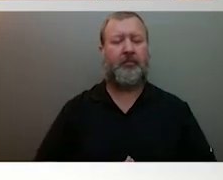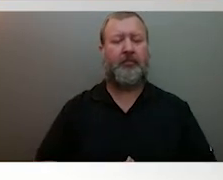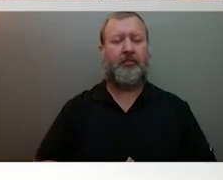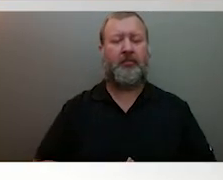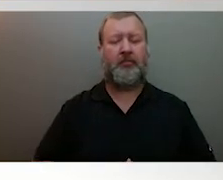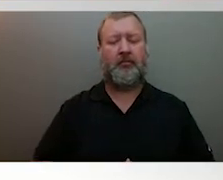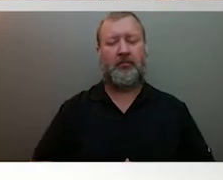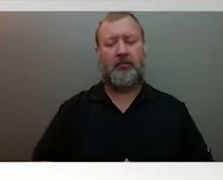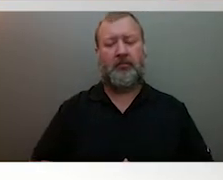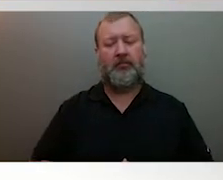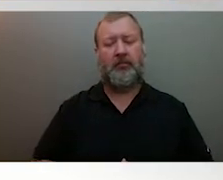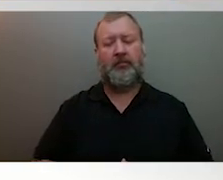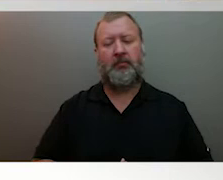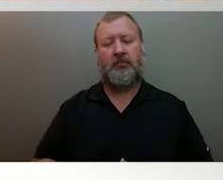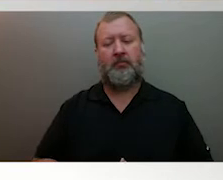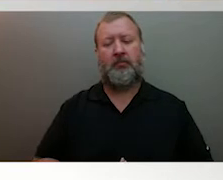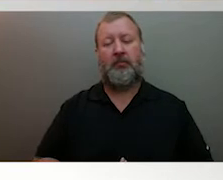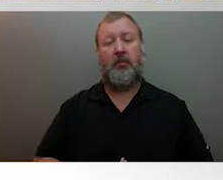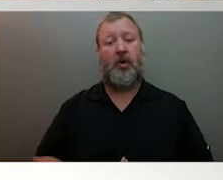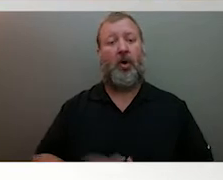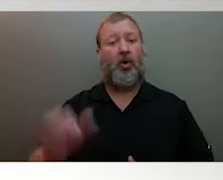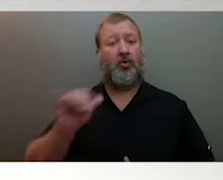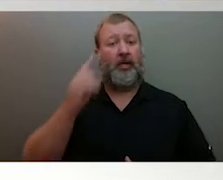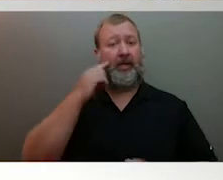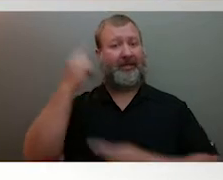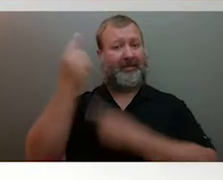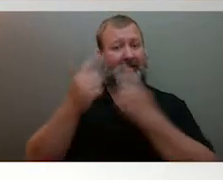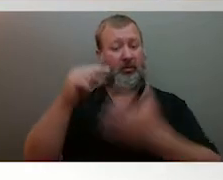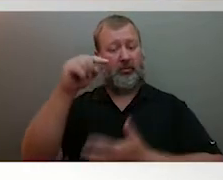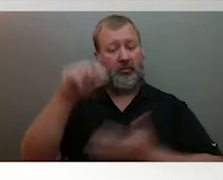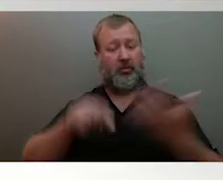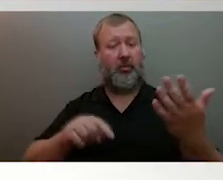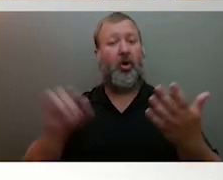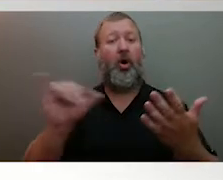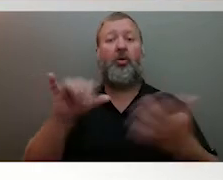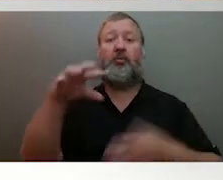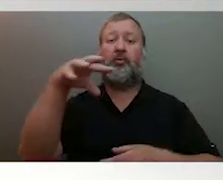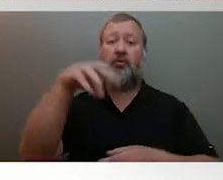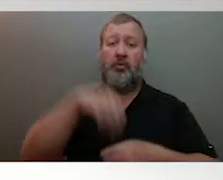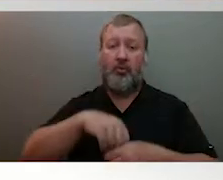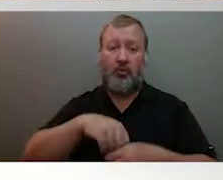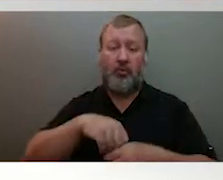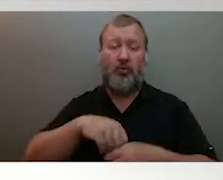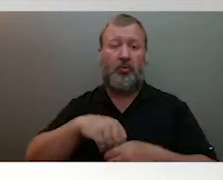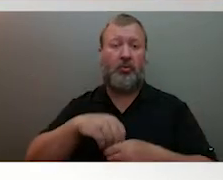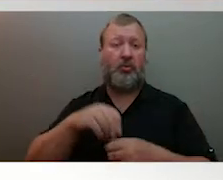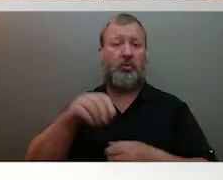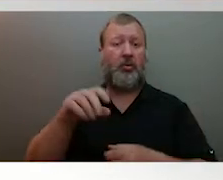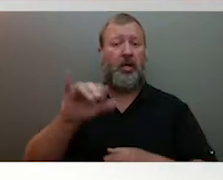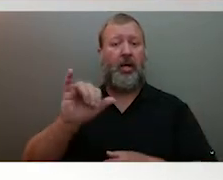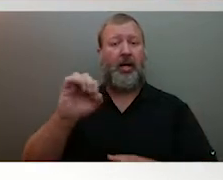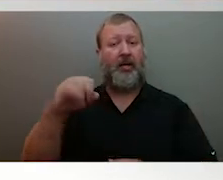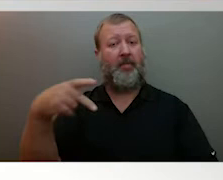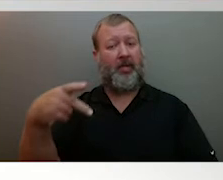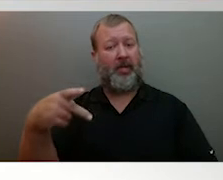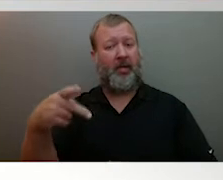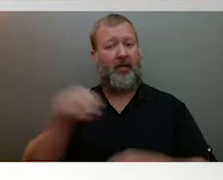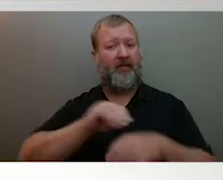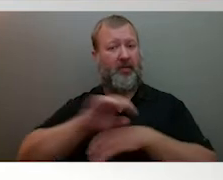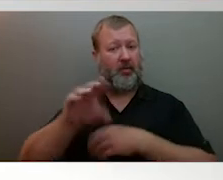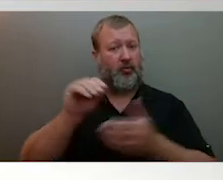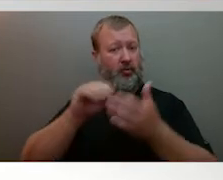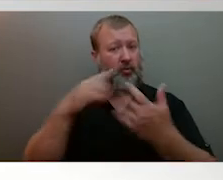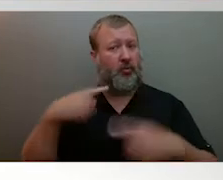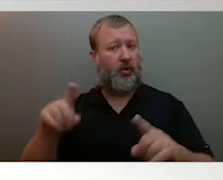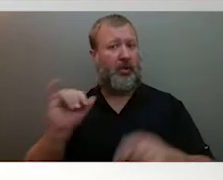Special factors to consider for the IEP. The IEP team must also consider the special factors that could affect the student while